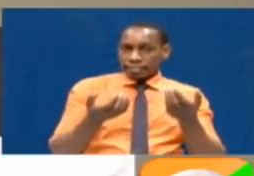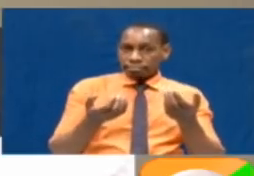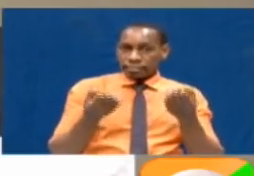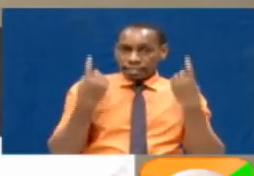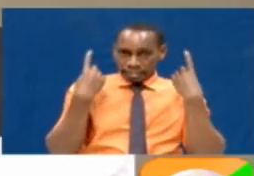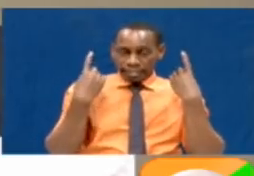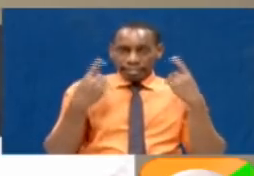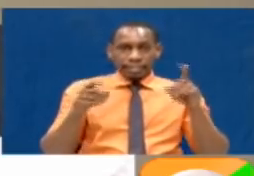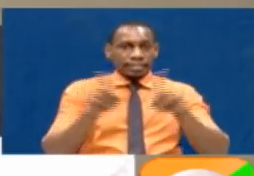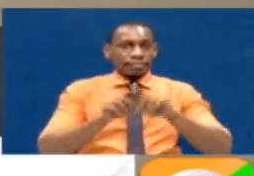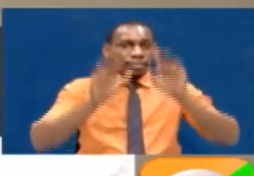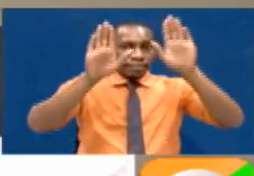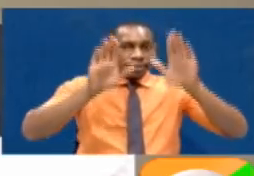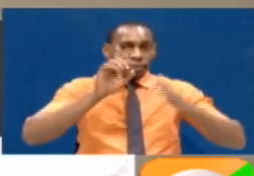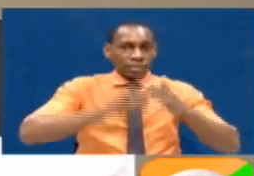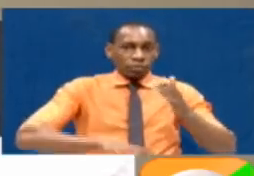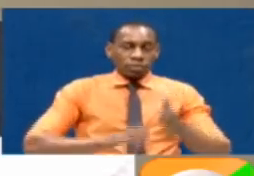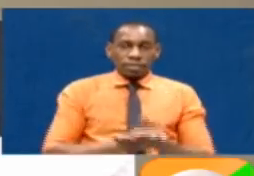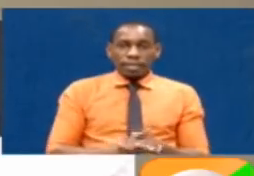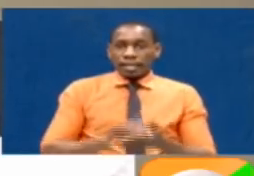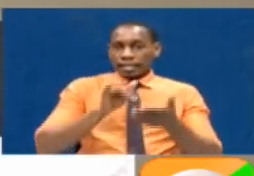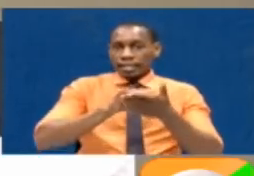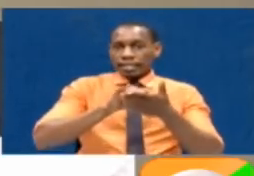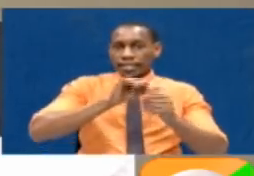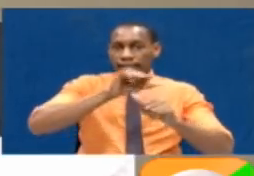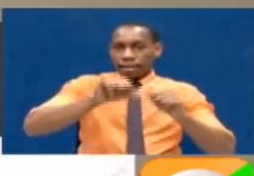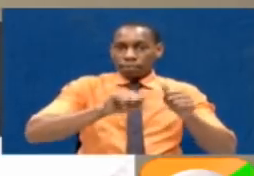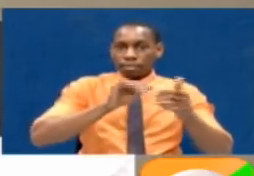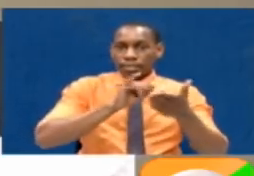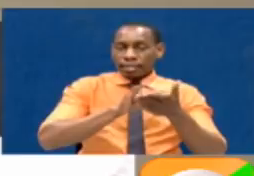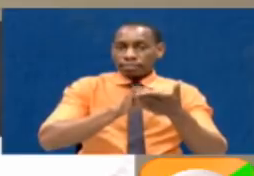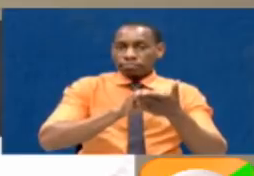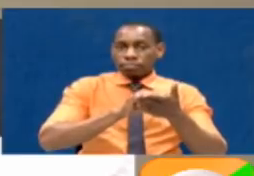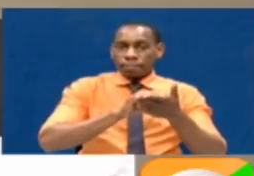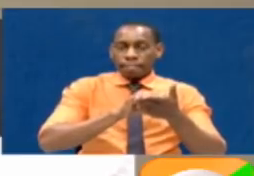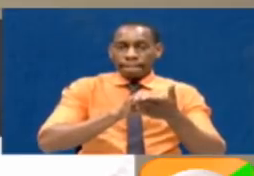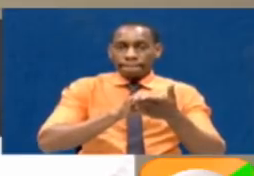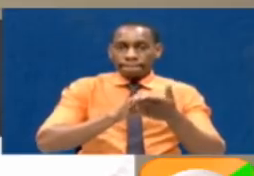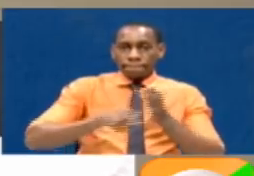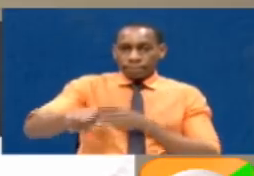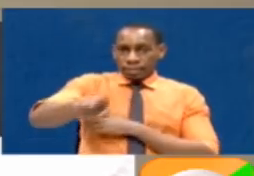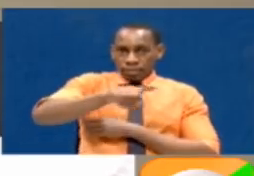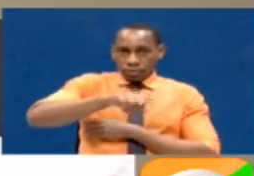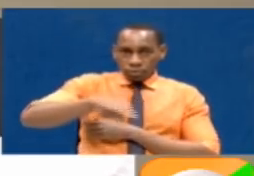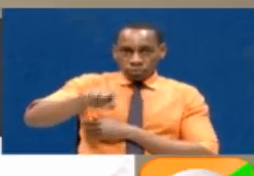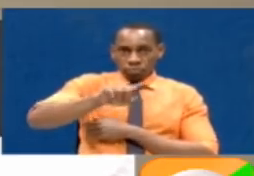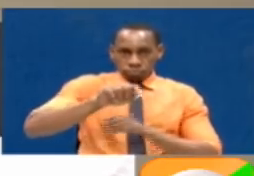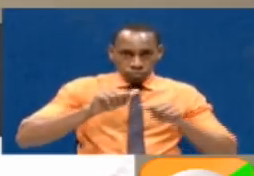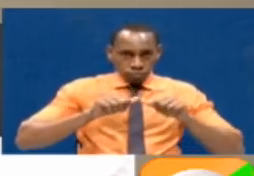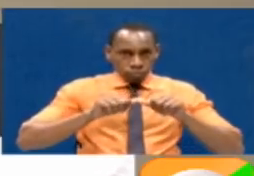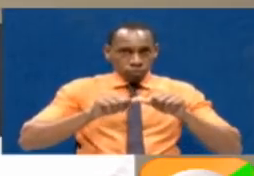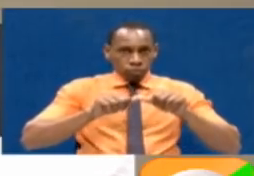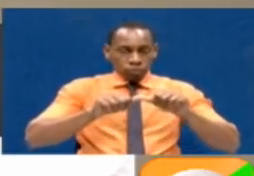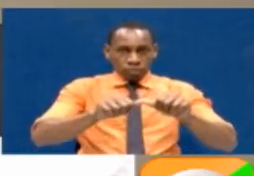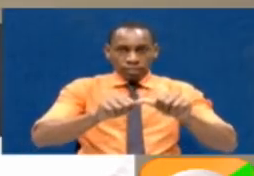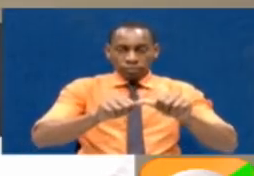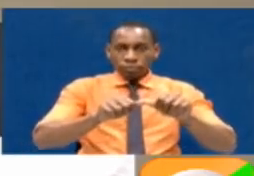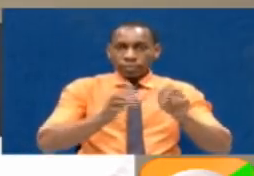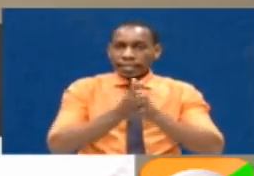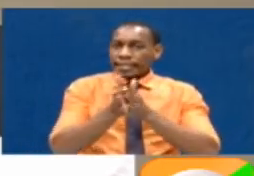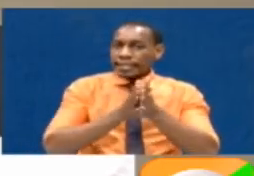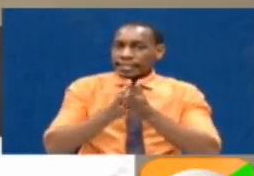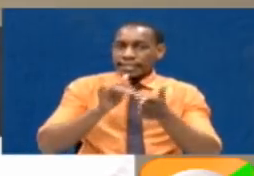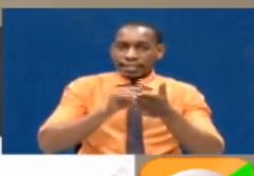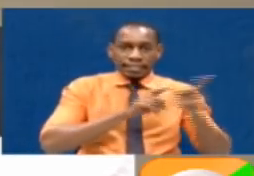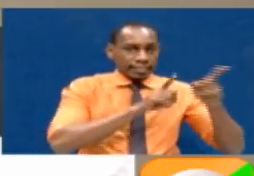But more importantly, Jeff, is about ensuring that we stay to the DNA of